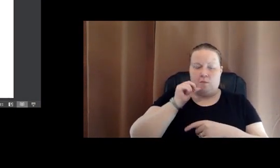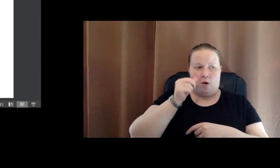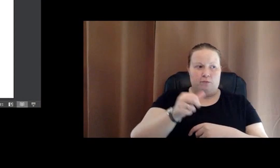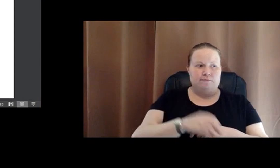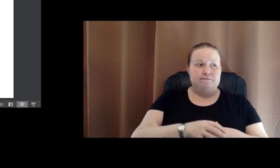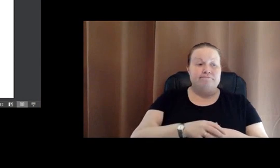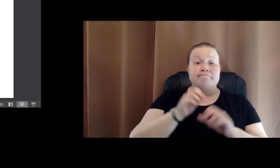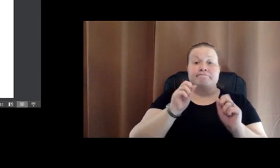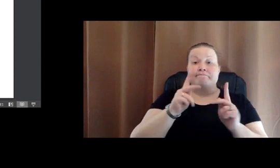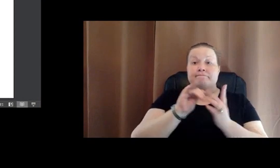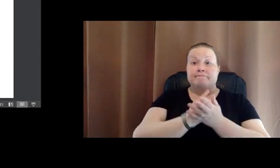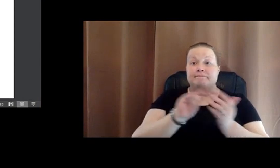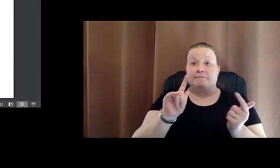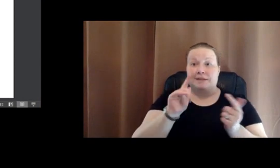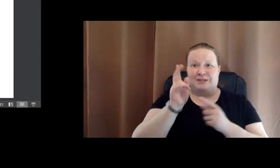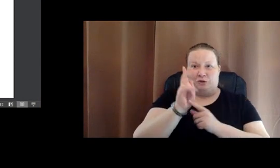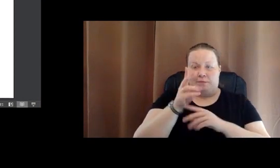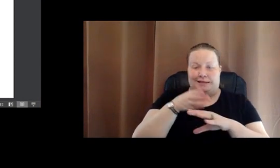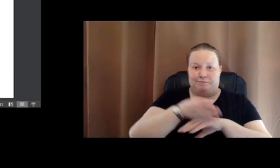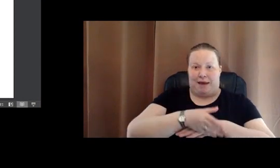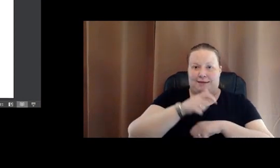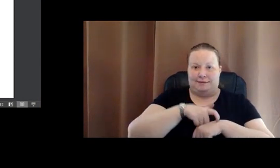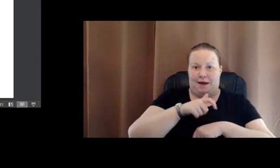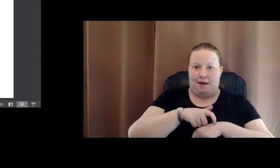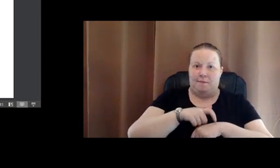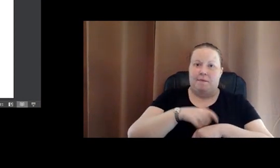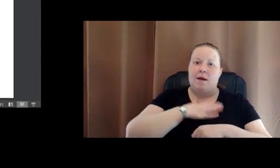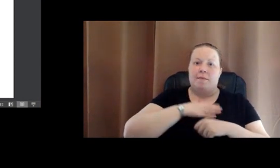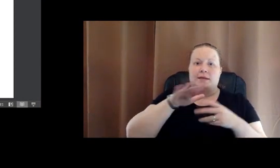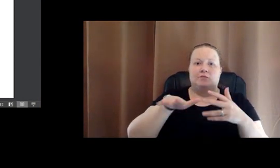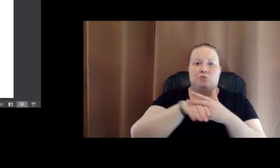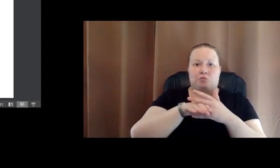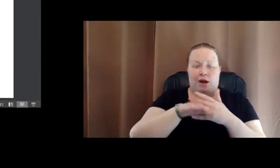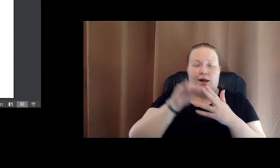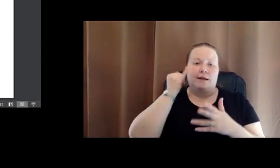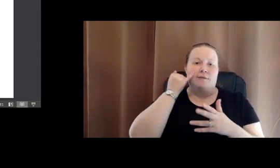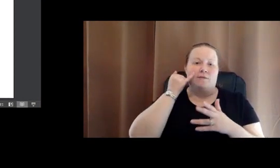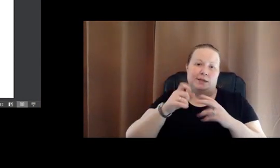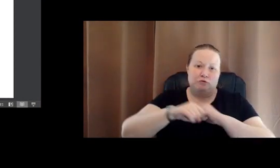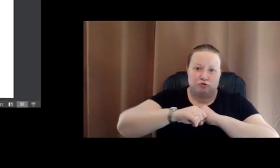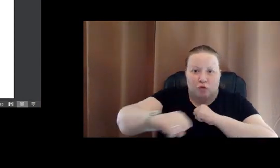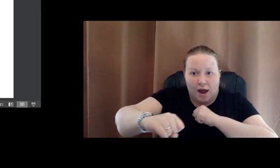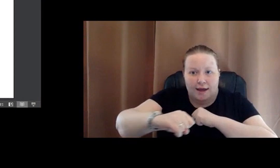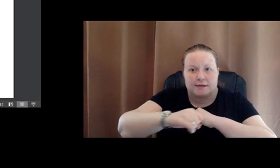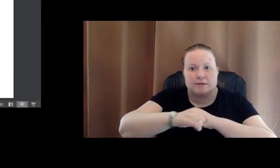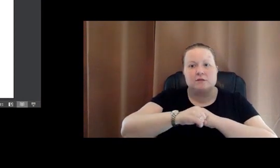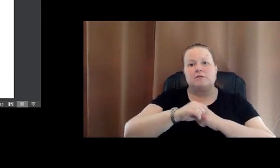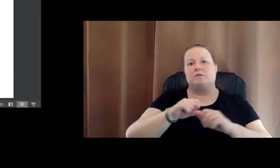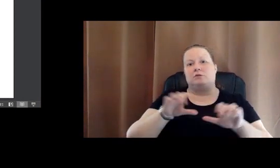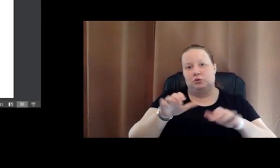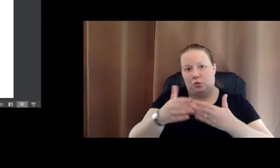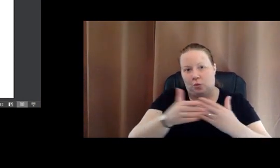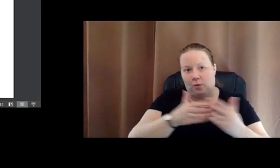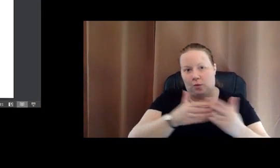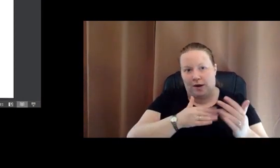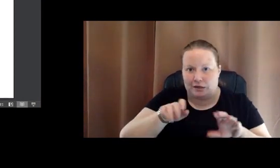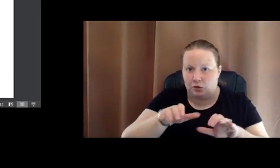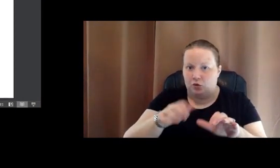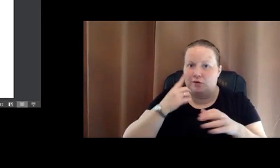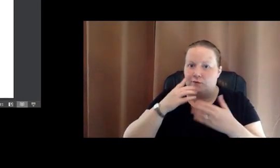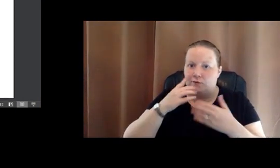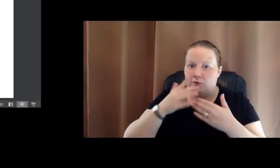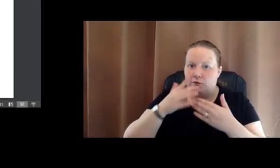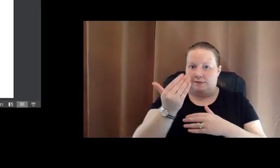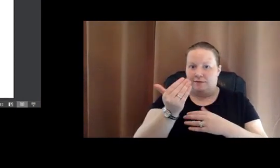that's it. Now we're 2 minutes over time. Please take your break that you need to stretch your legs and do whatever you have to do for the next